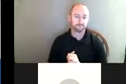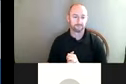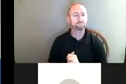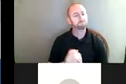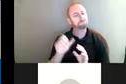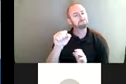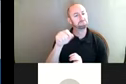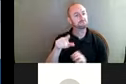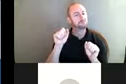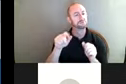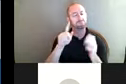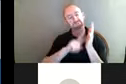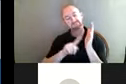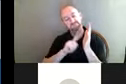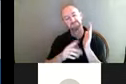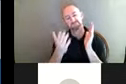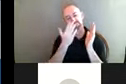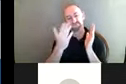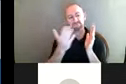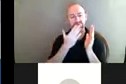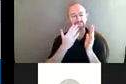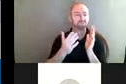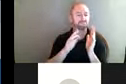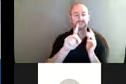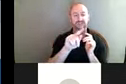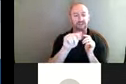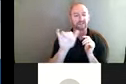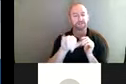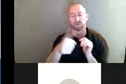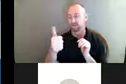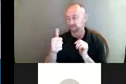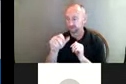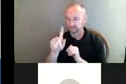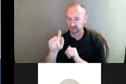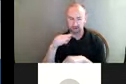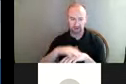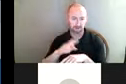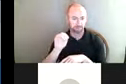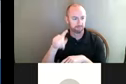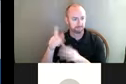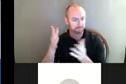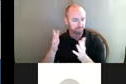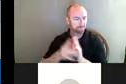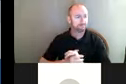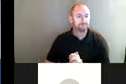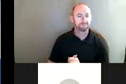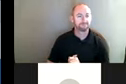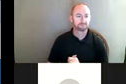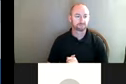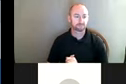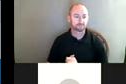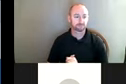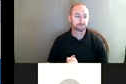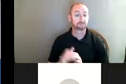Yeah, and you can explore this data just like you would any other geologic data on our map service. The